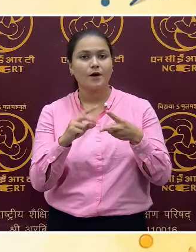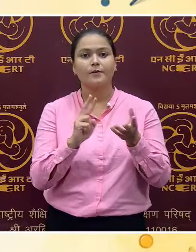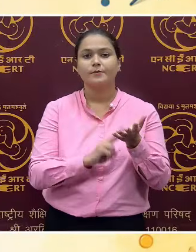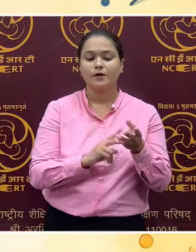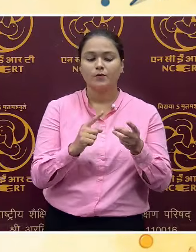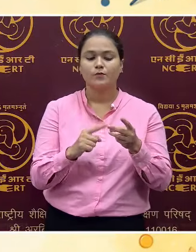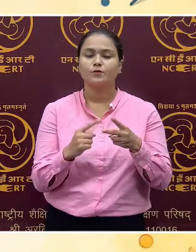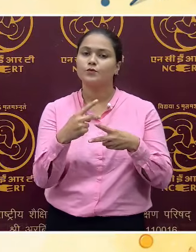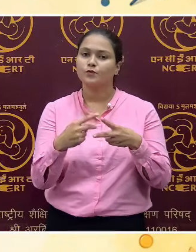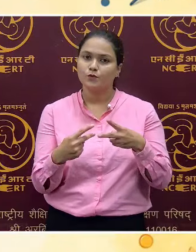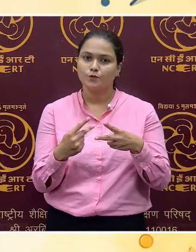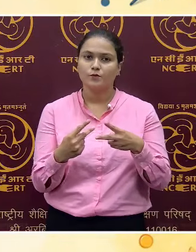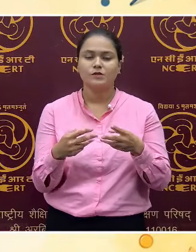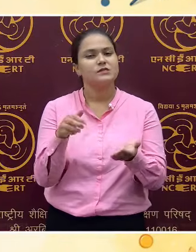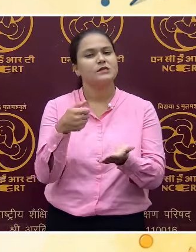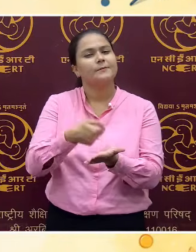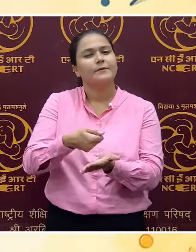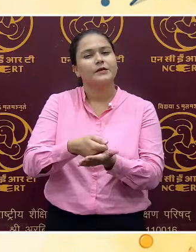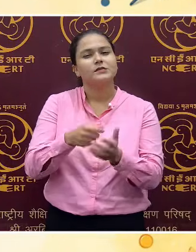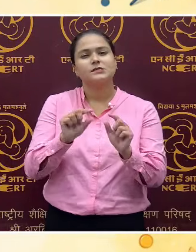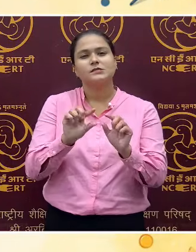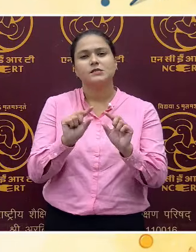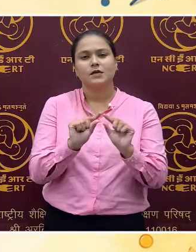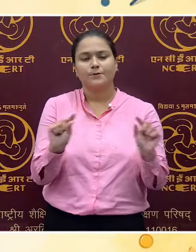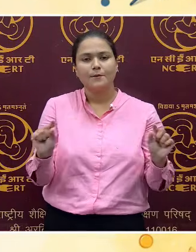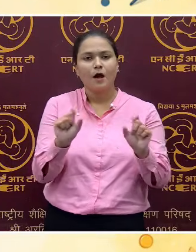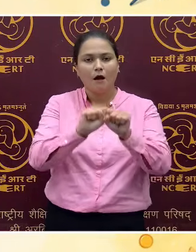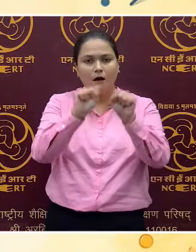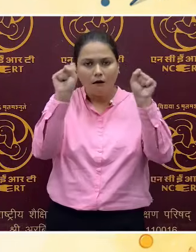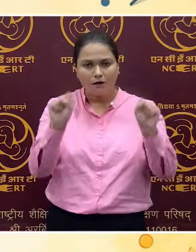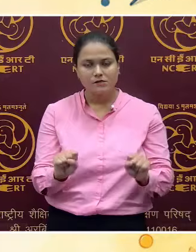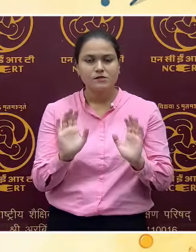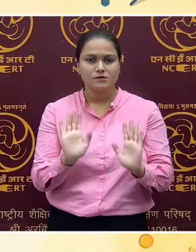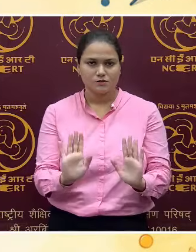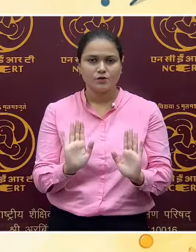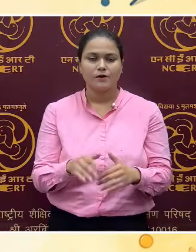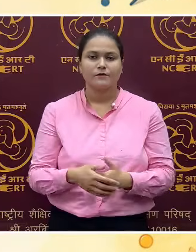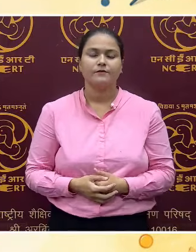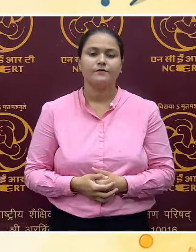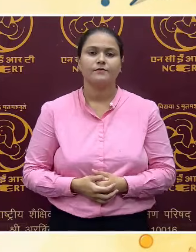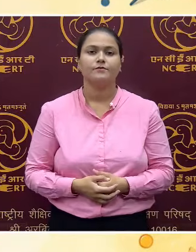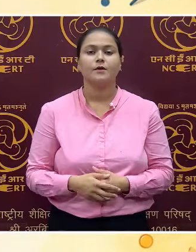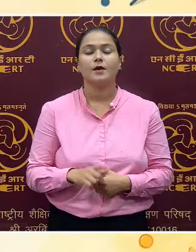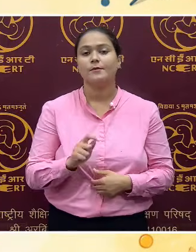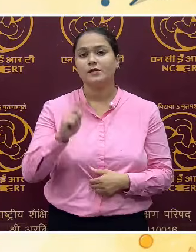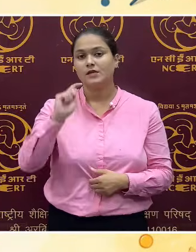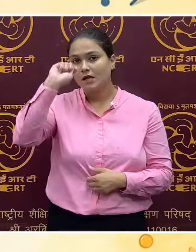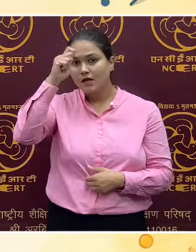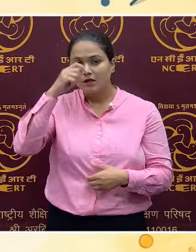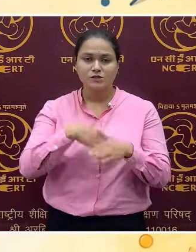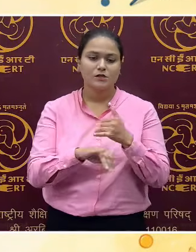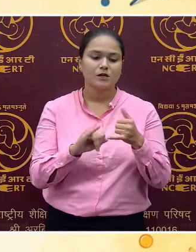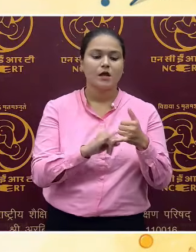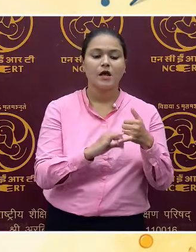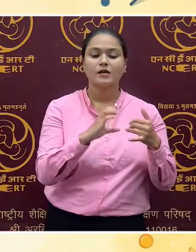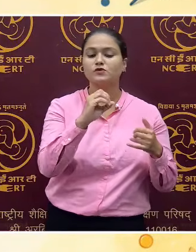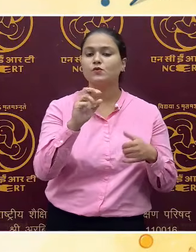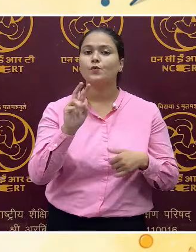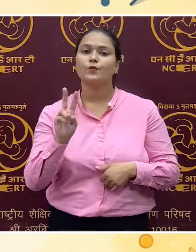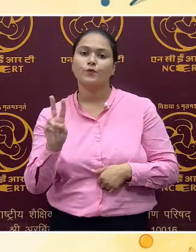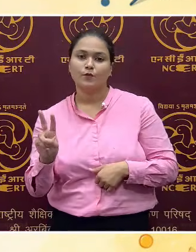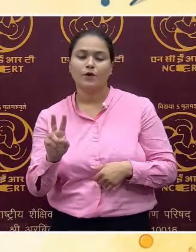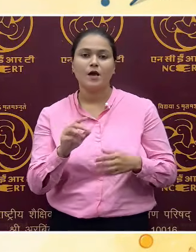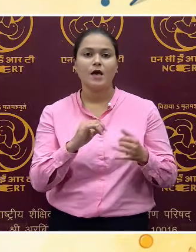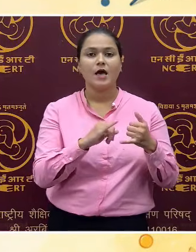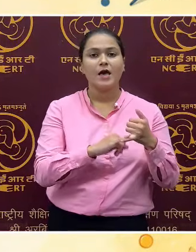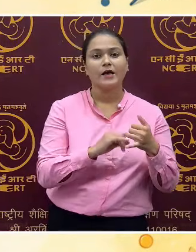So, that is the basic structure of a sentence, and in English language it is the subject comes first, verb comes second, object comes